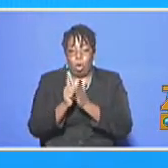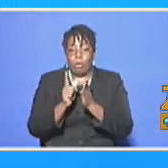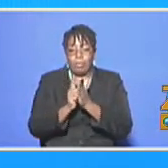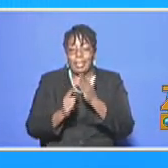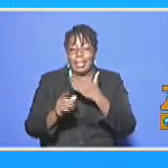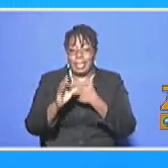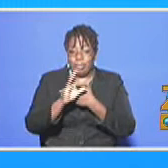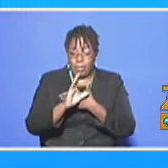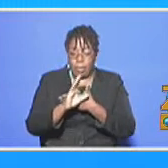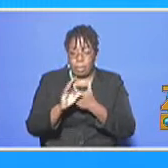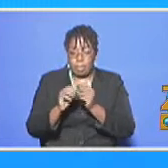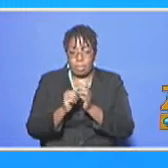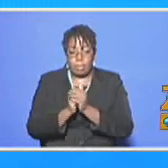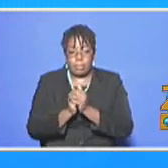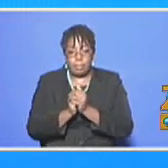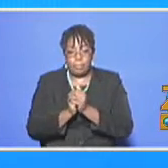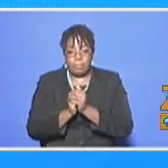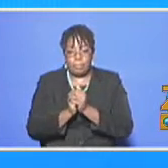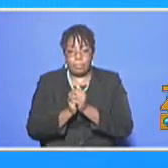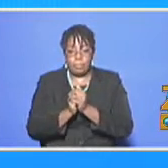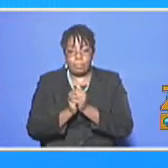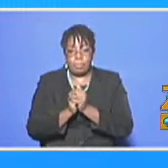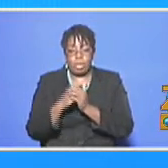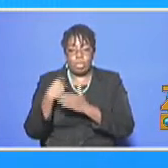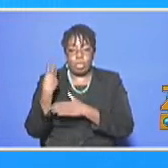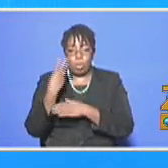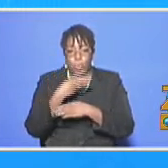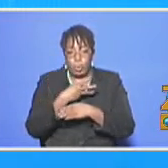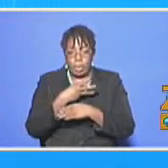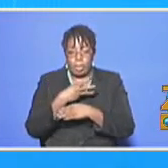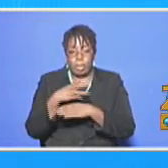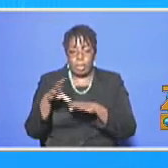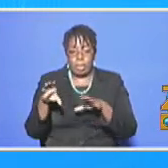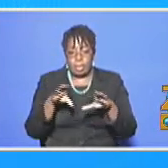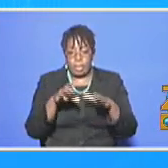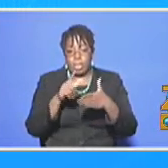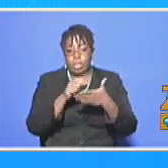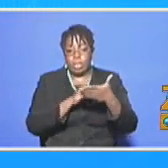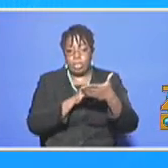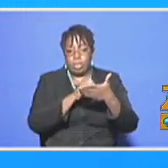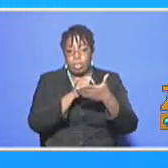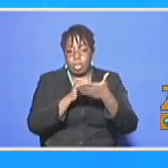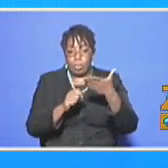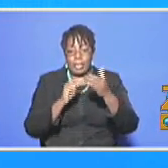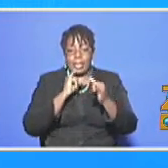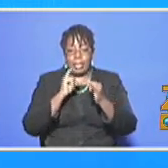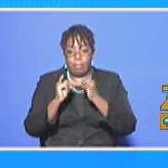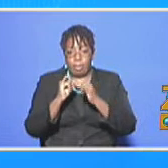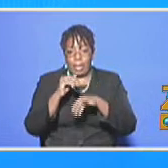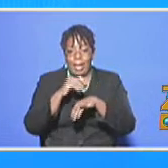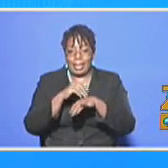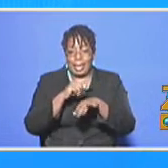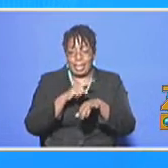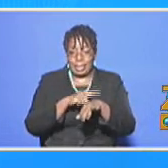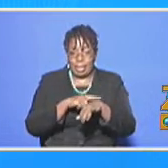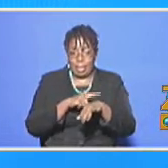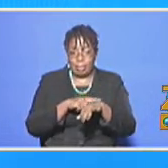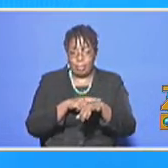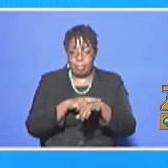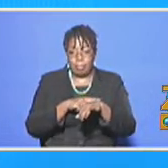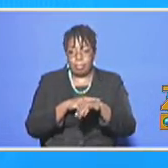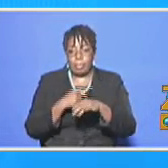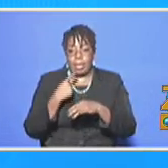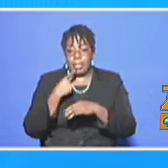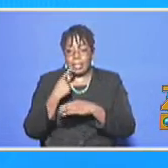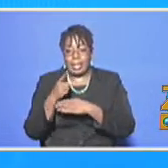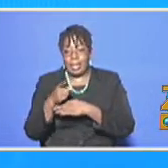that does not come before us. That's a matter for the police. So we did terminate our interview at that point and advise them that